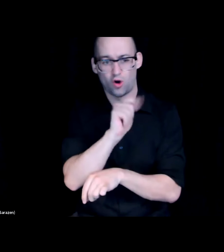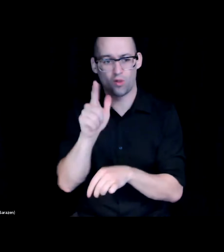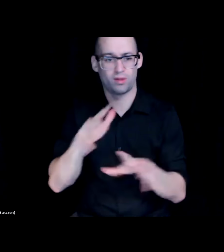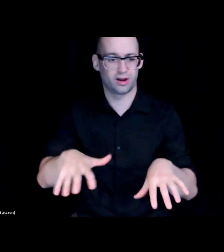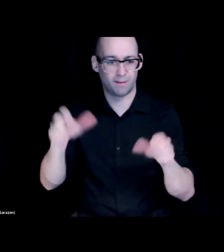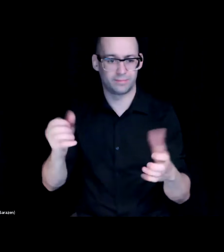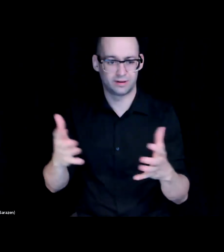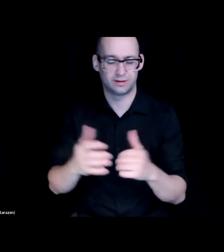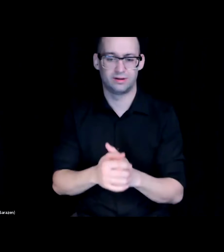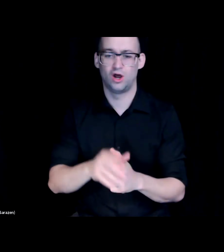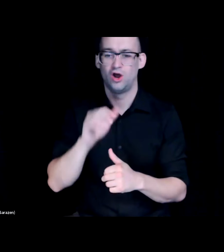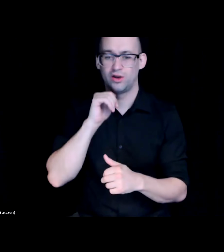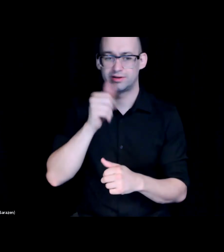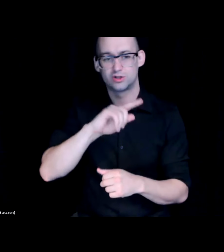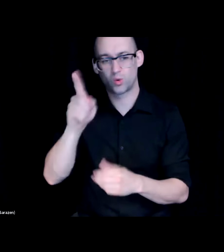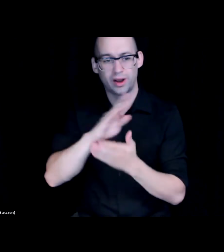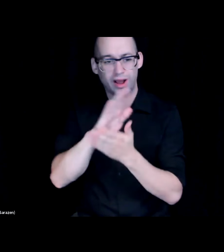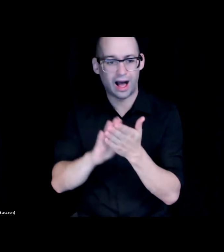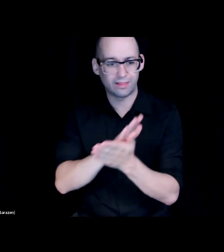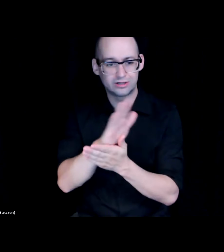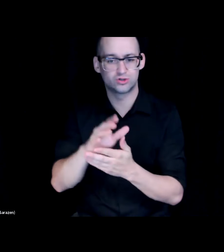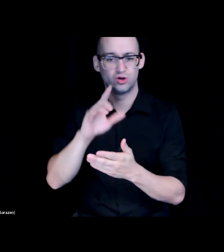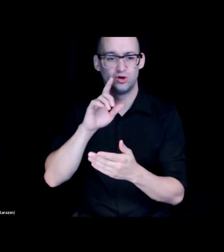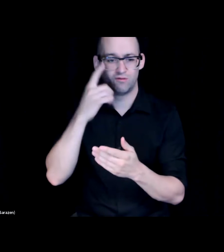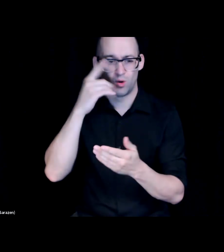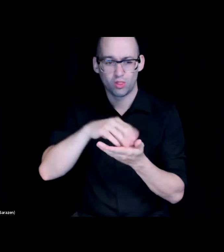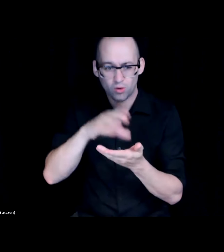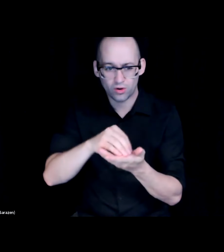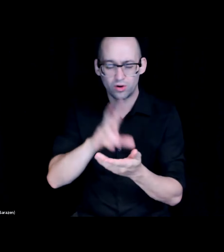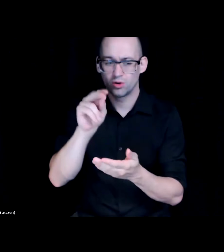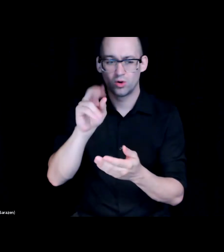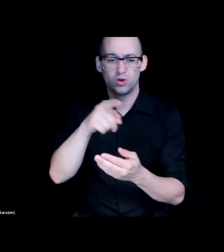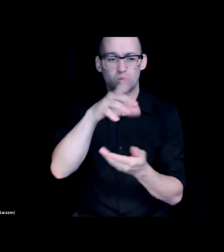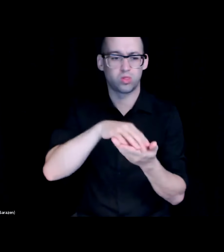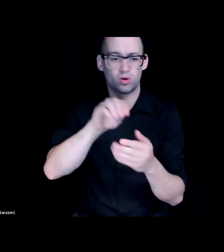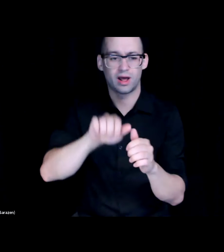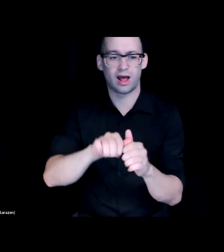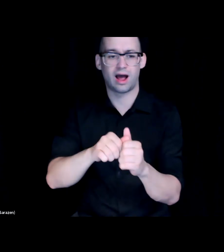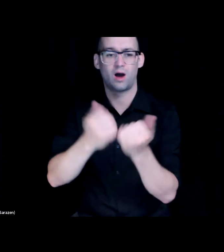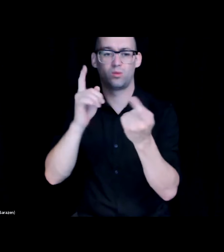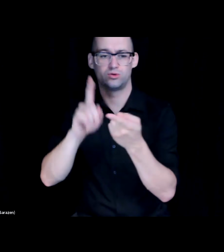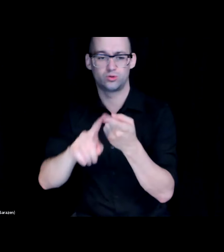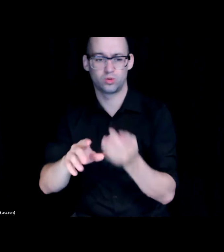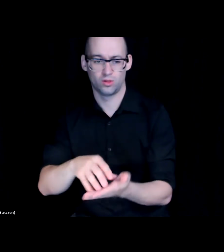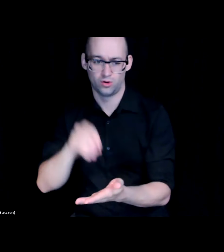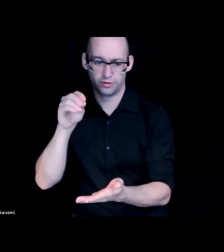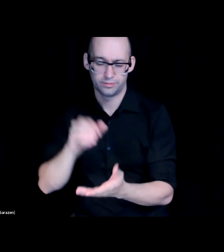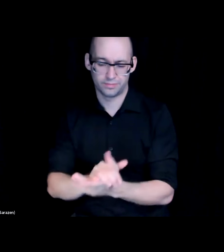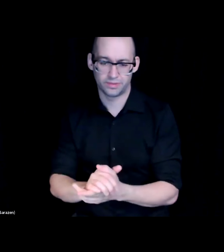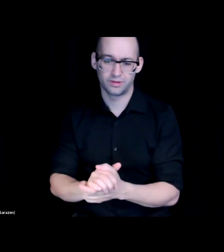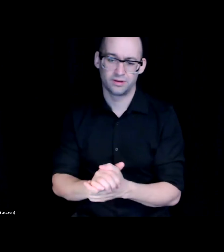go to college to learn, you go to college to learn how to learn, right? And so what I try to do is develop